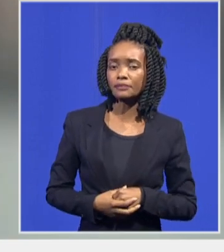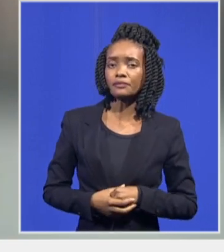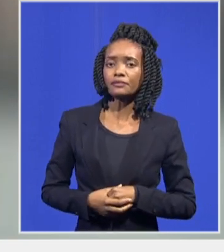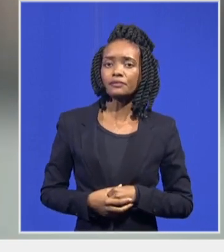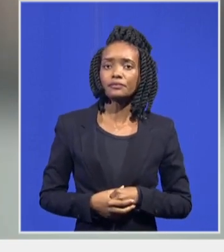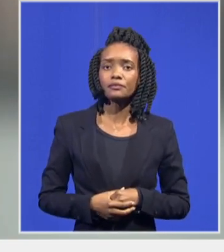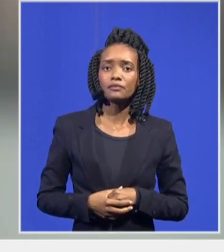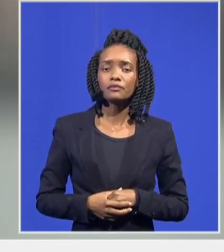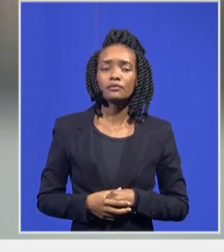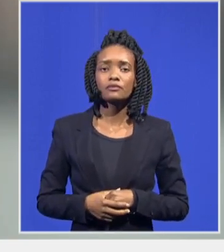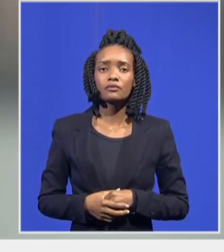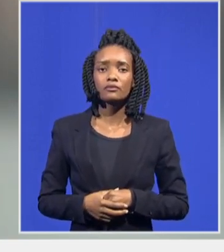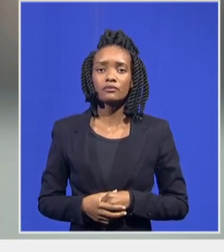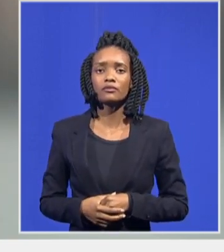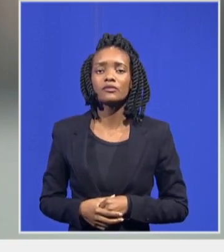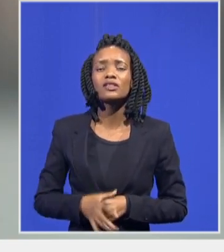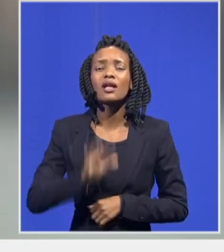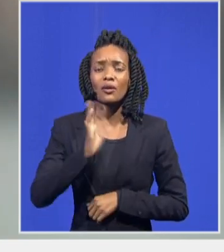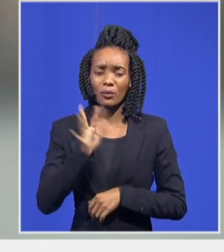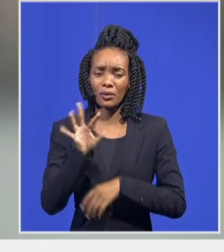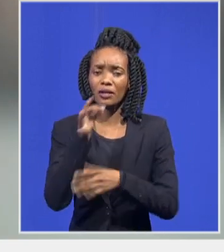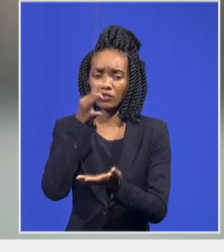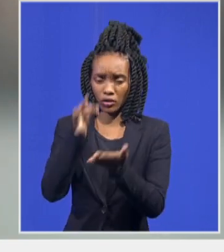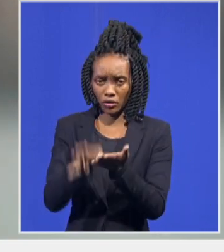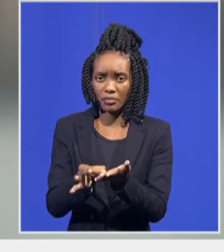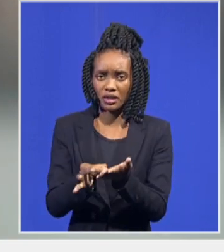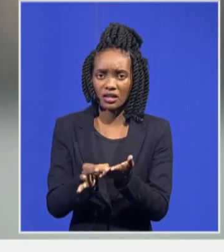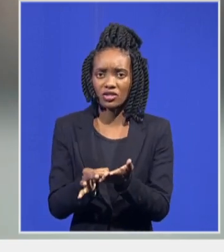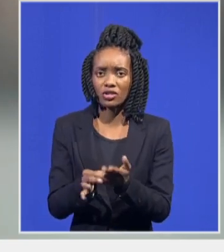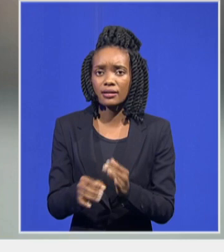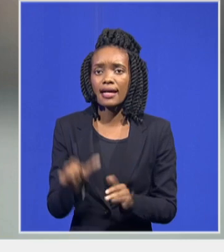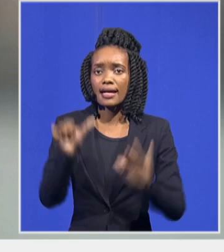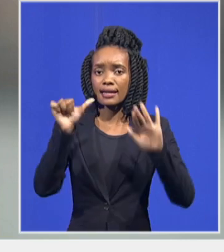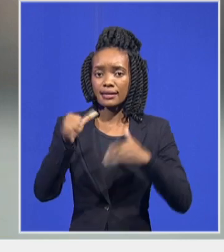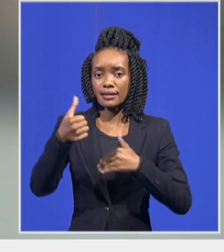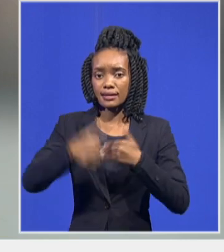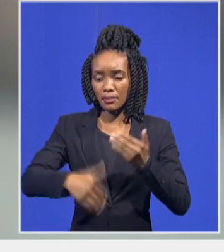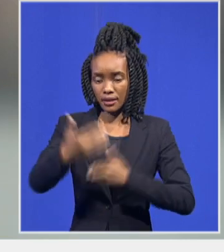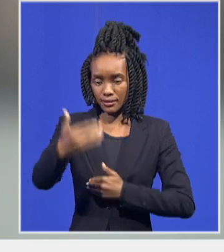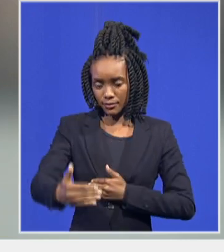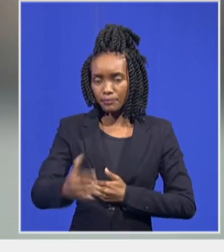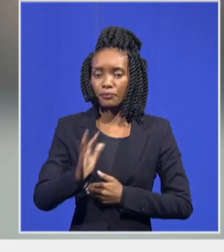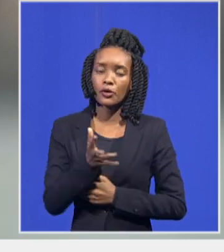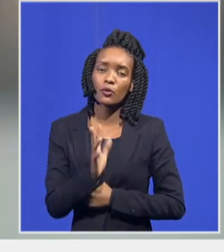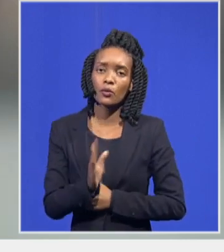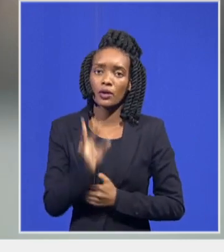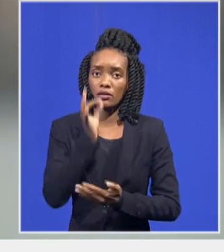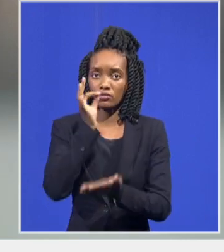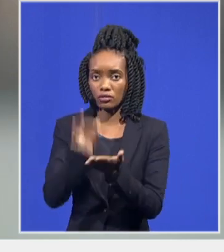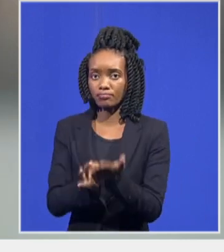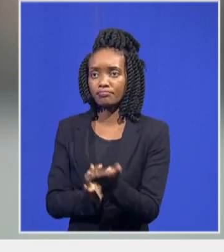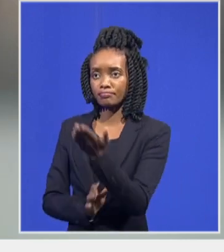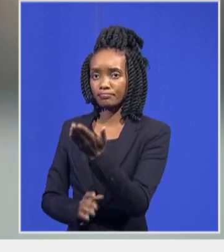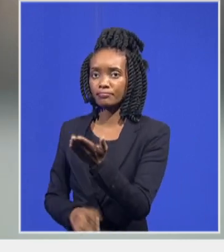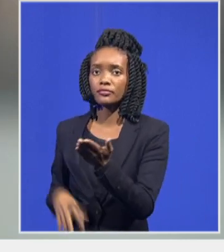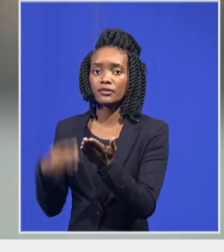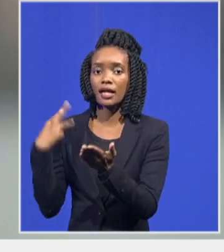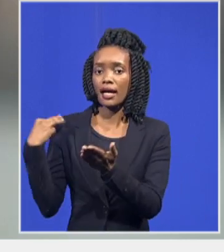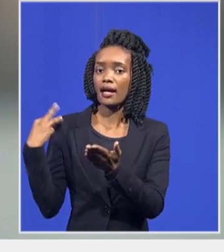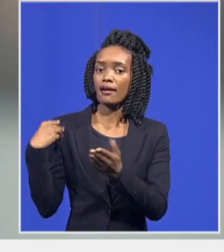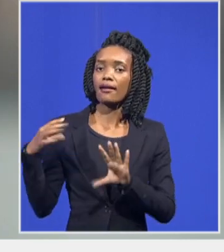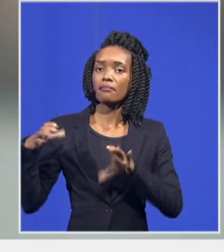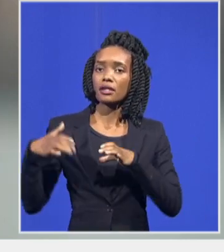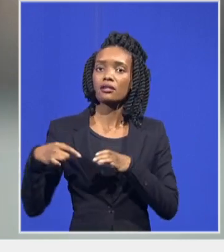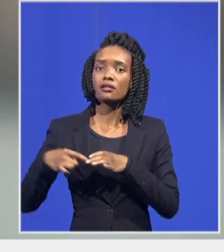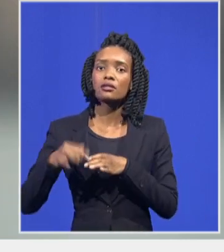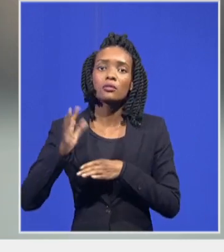that will, we'll make recommendations within the next 6 months, and it'll be up to cabinet as to